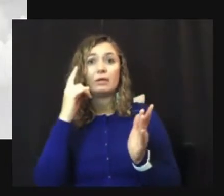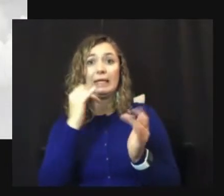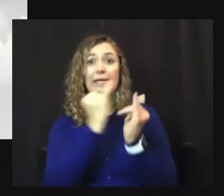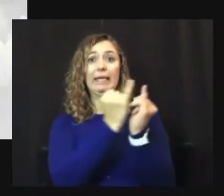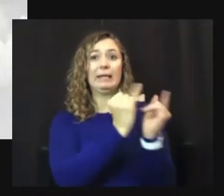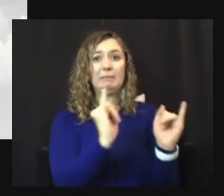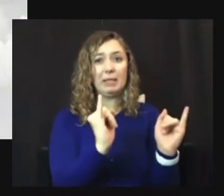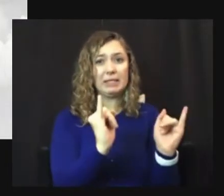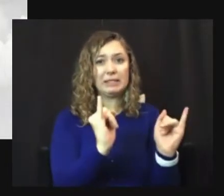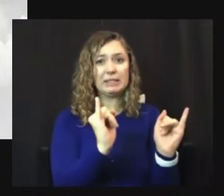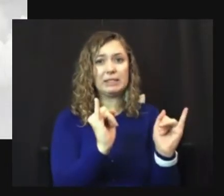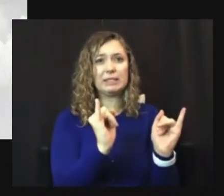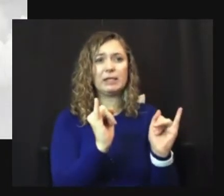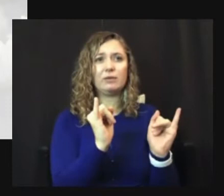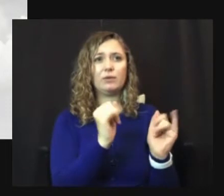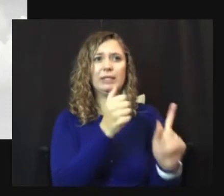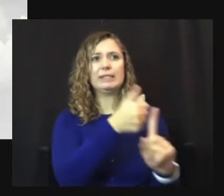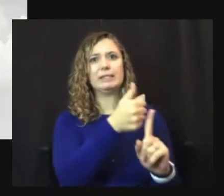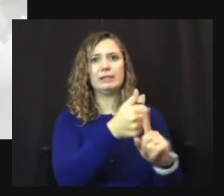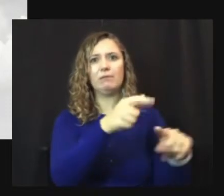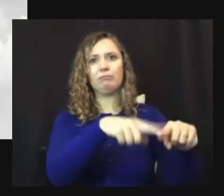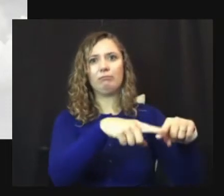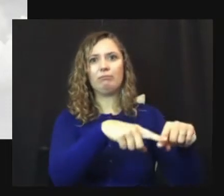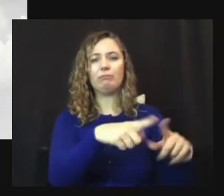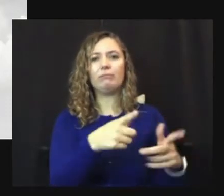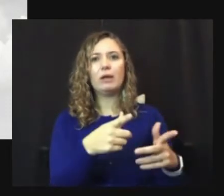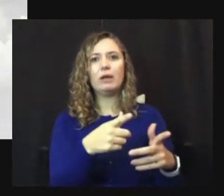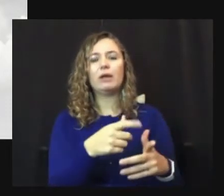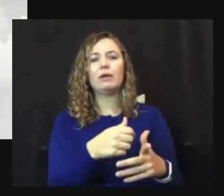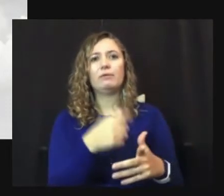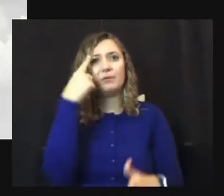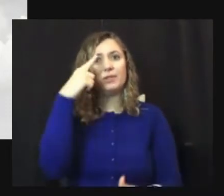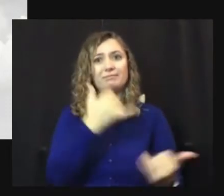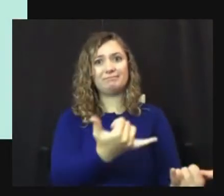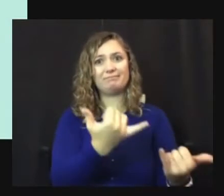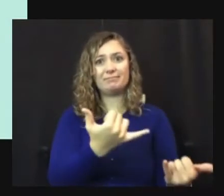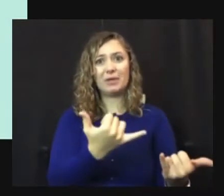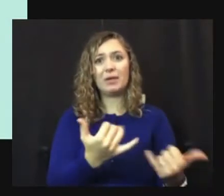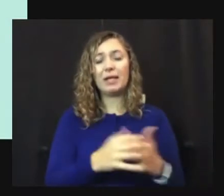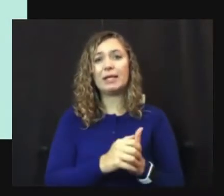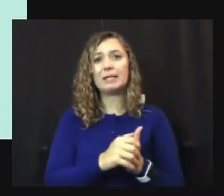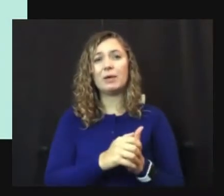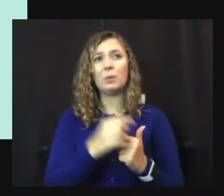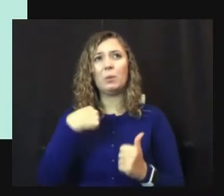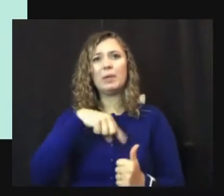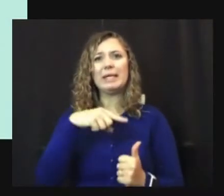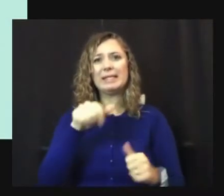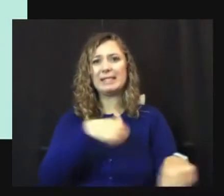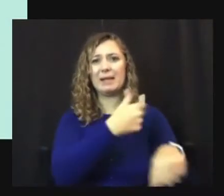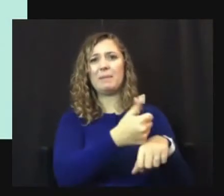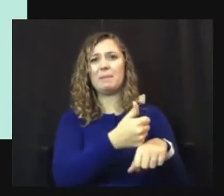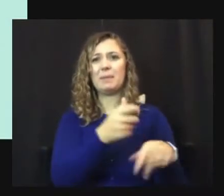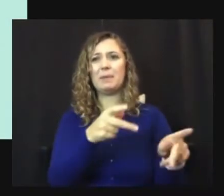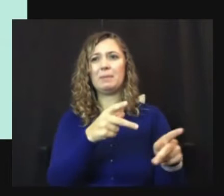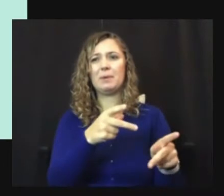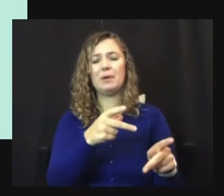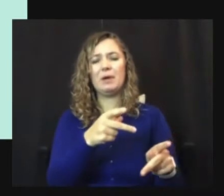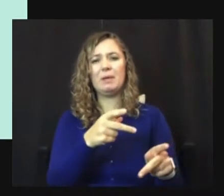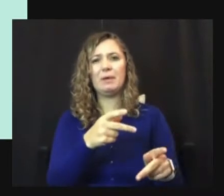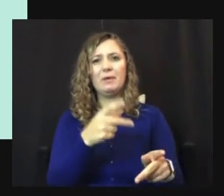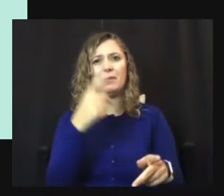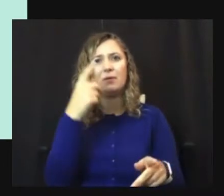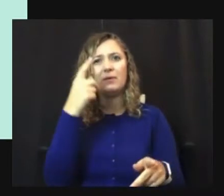completely self-sufficient in today's society, and we set people up to feel like failures or